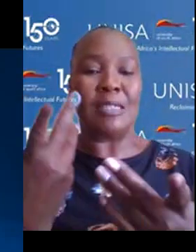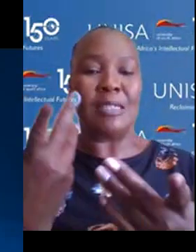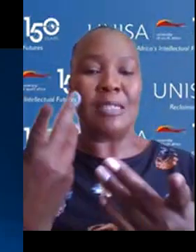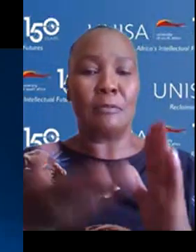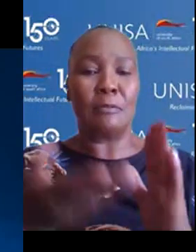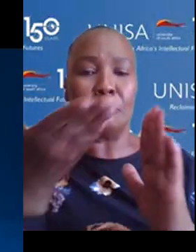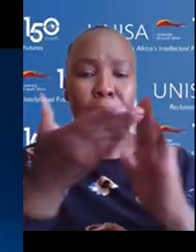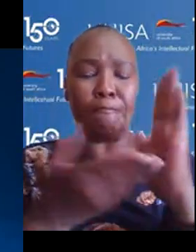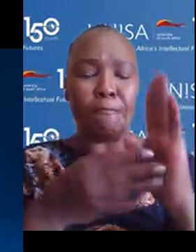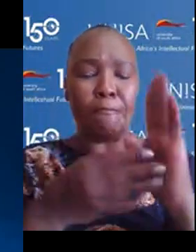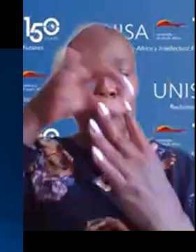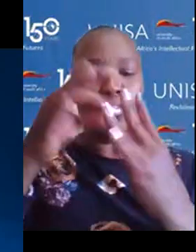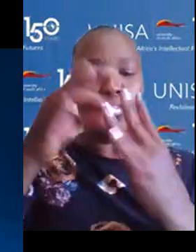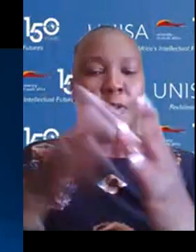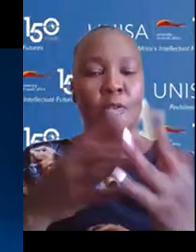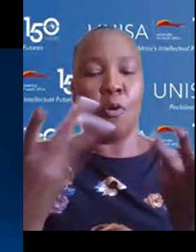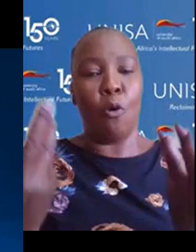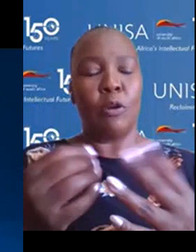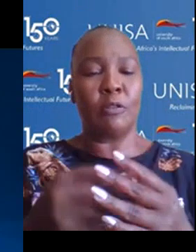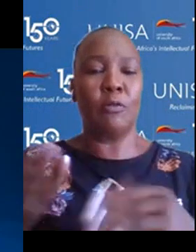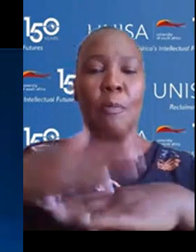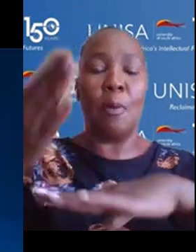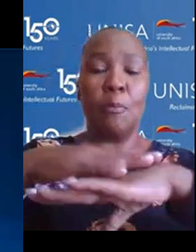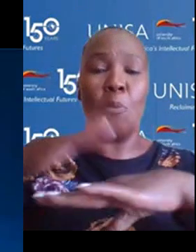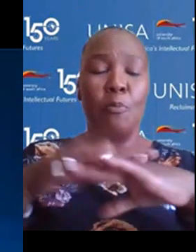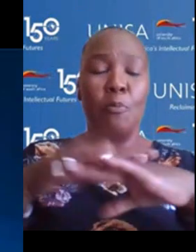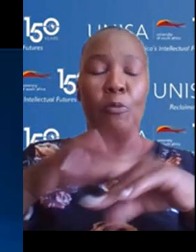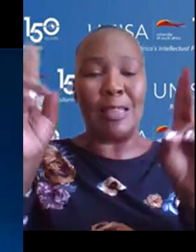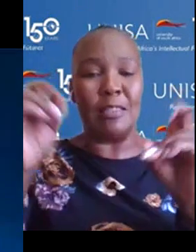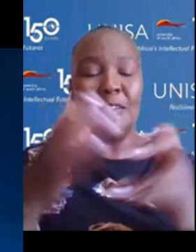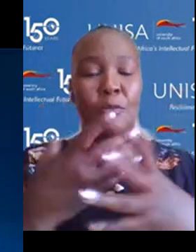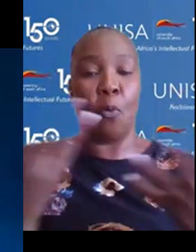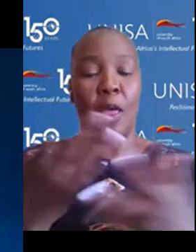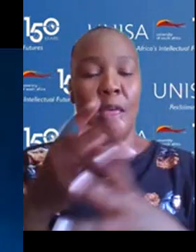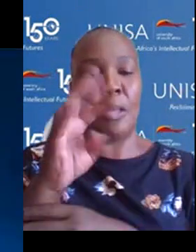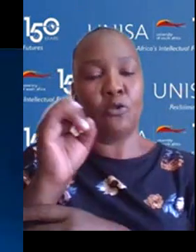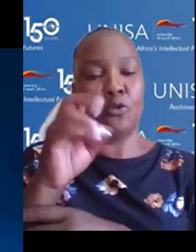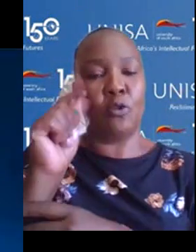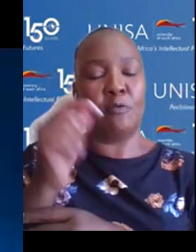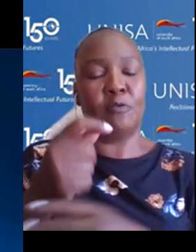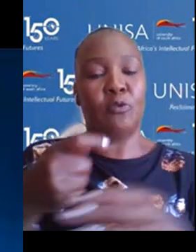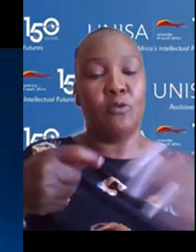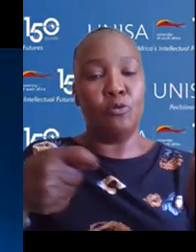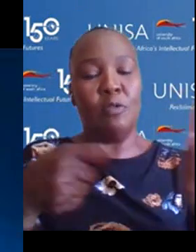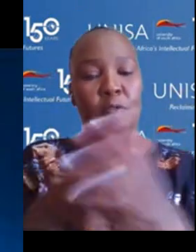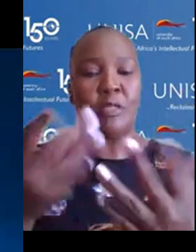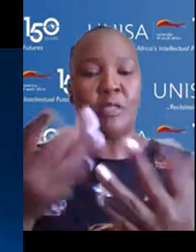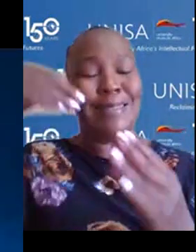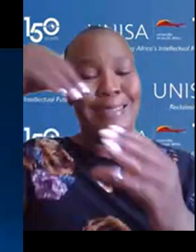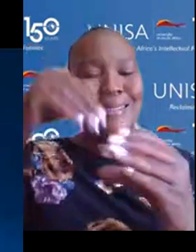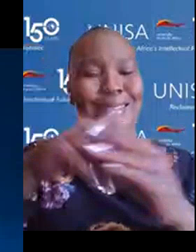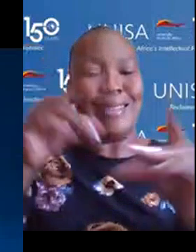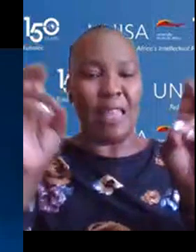to choose from, or you could find more themes in the Microsoft Store. Within a theme, you can also choose to change one aspect of